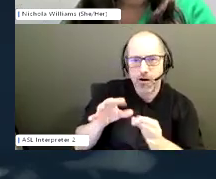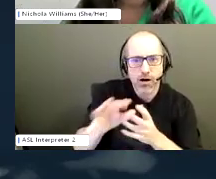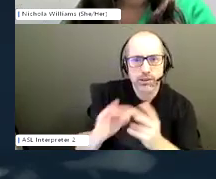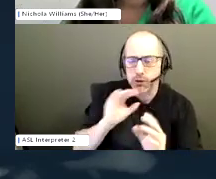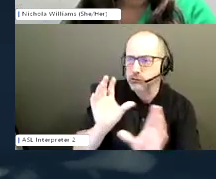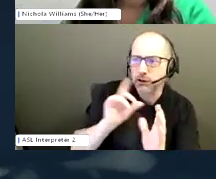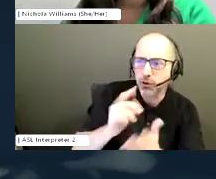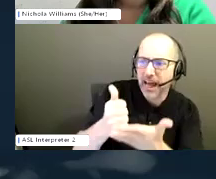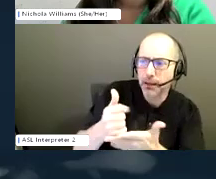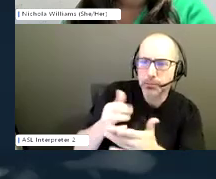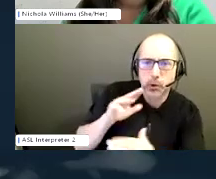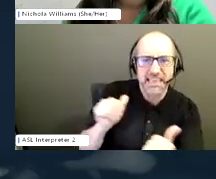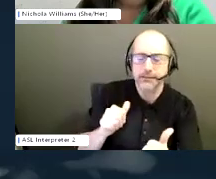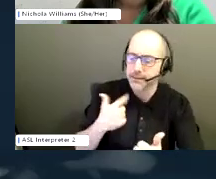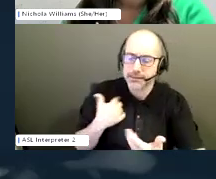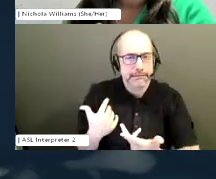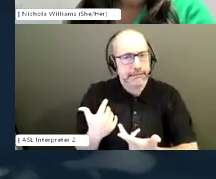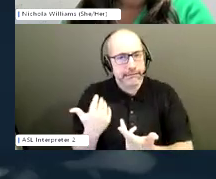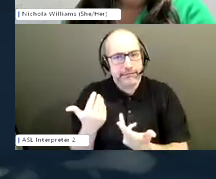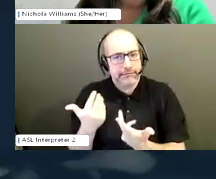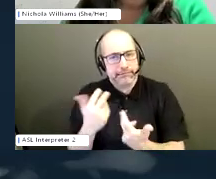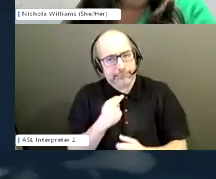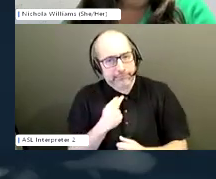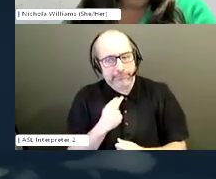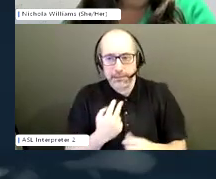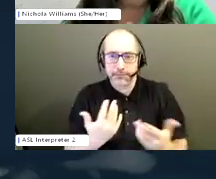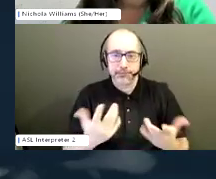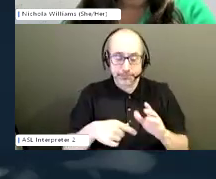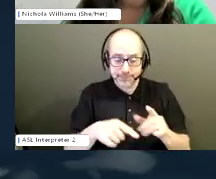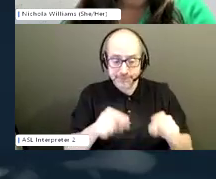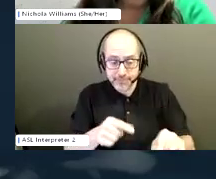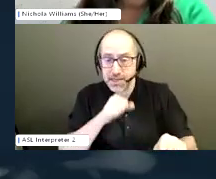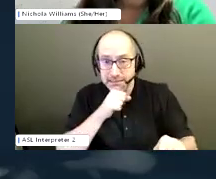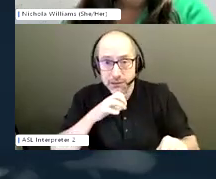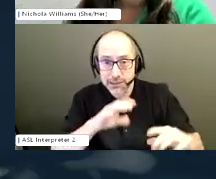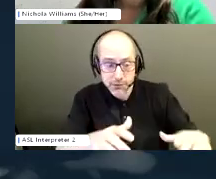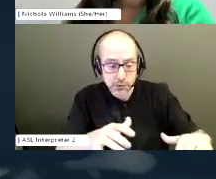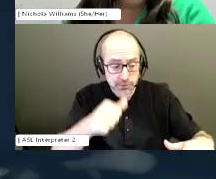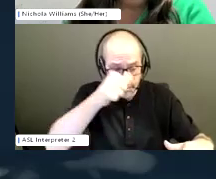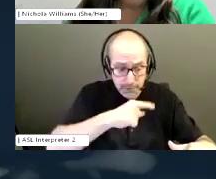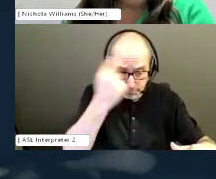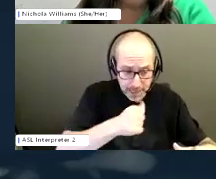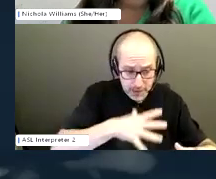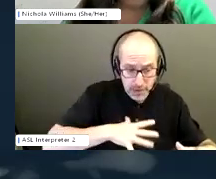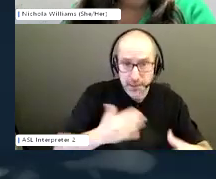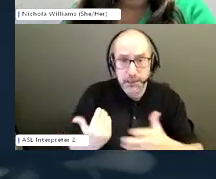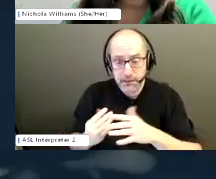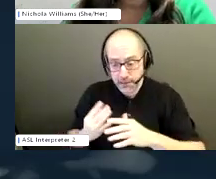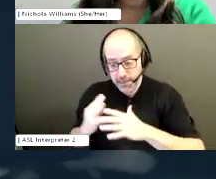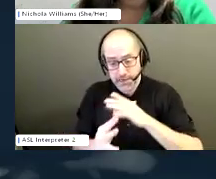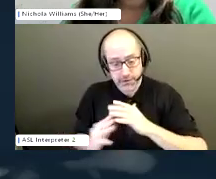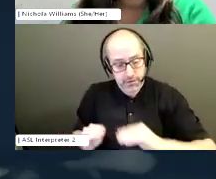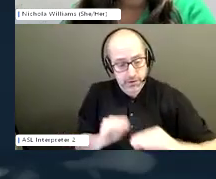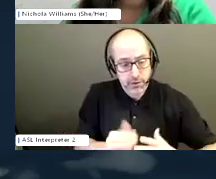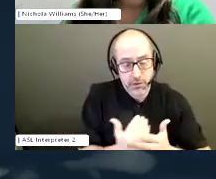For seniors in equity deserving groups, such as Black women, newcomer women, First Nation,